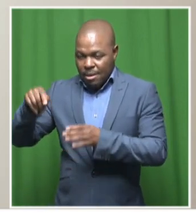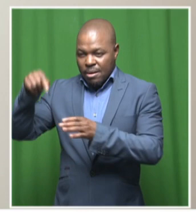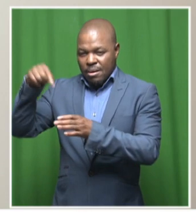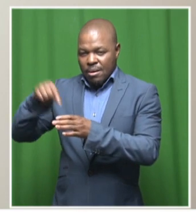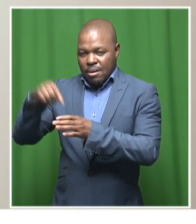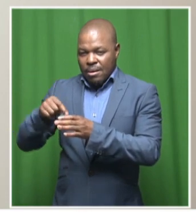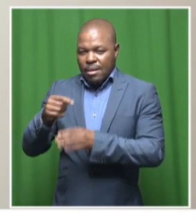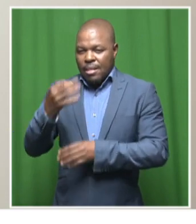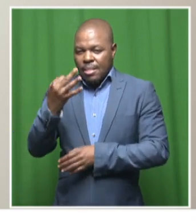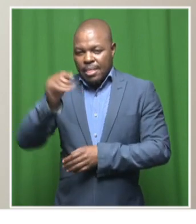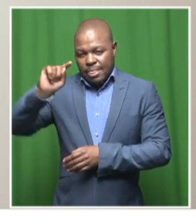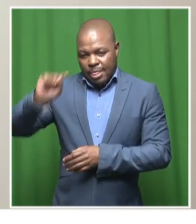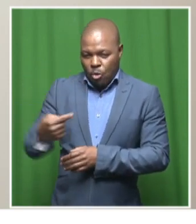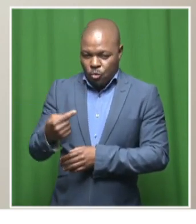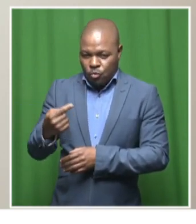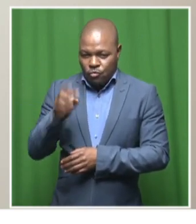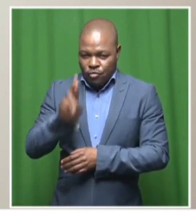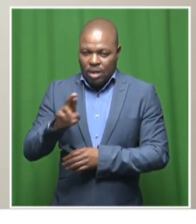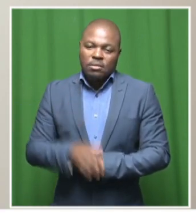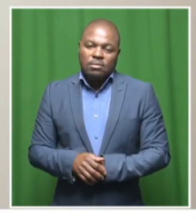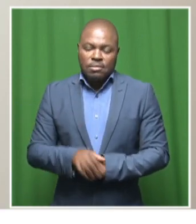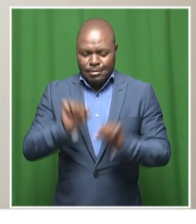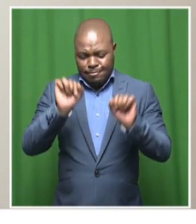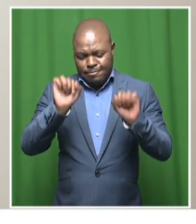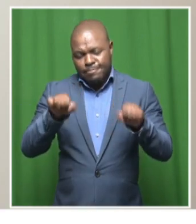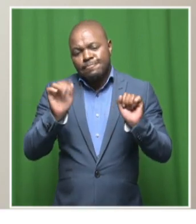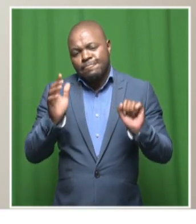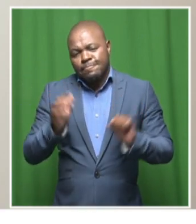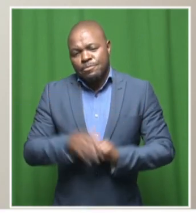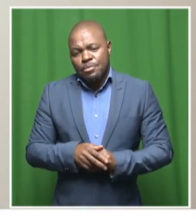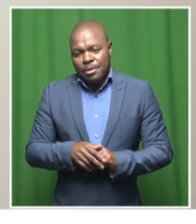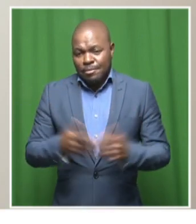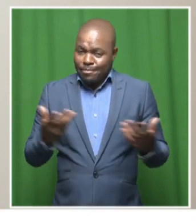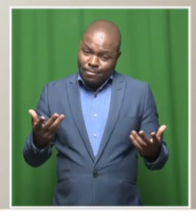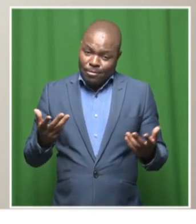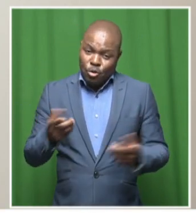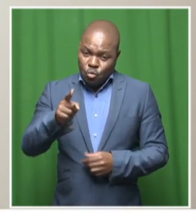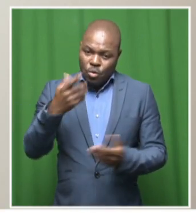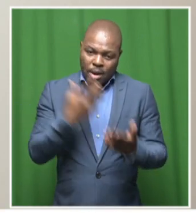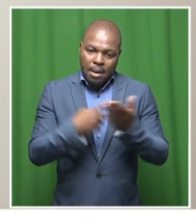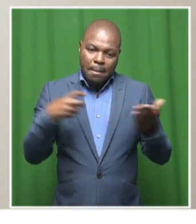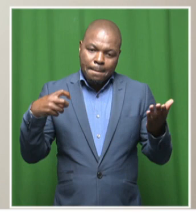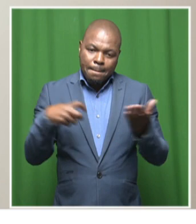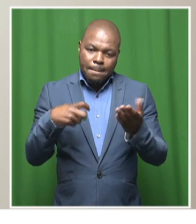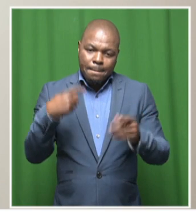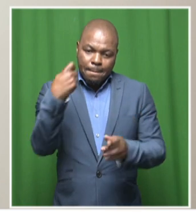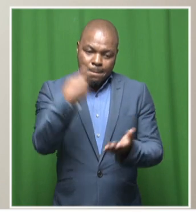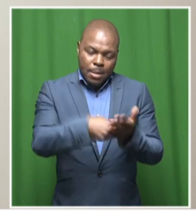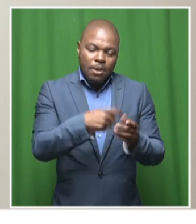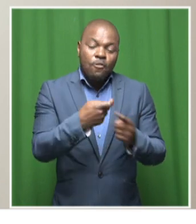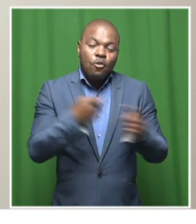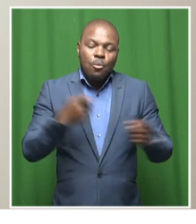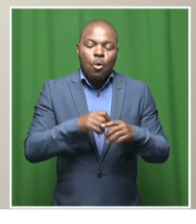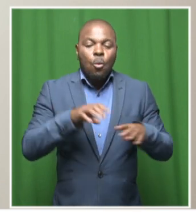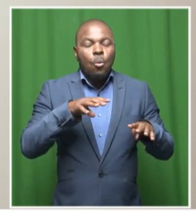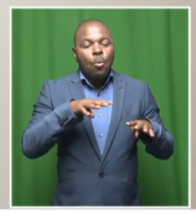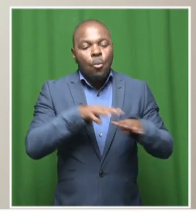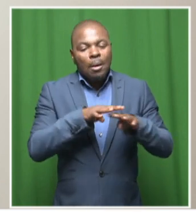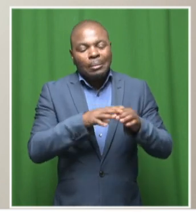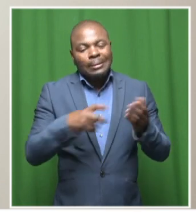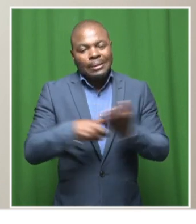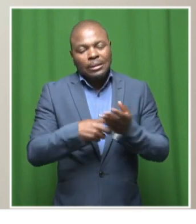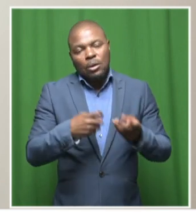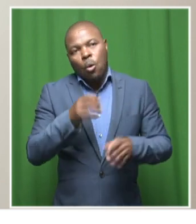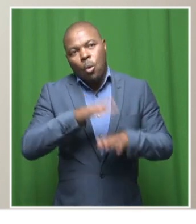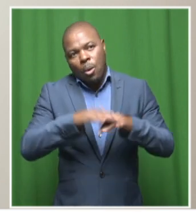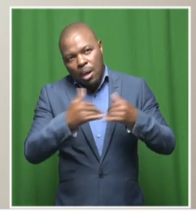are starting from $3,000. Yes, so you're able to purchase from the web ticket online or else at Pick